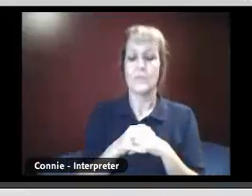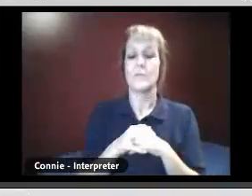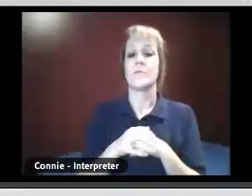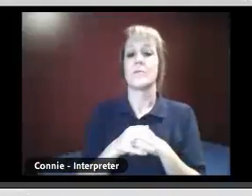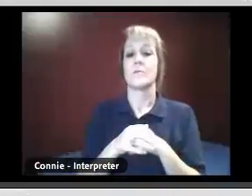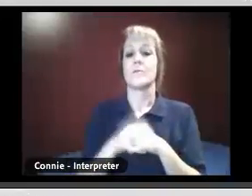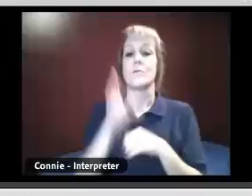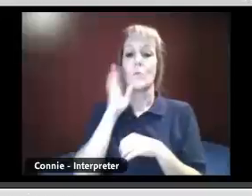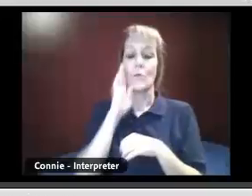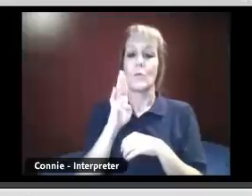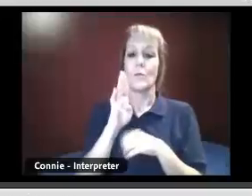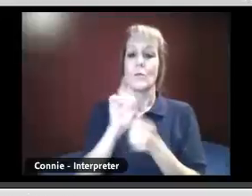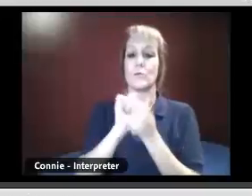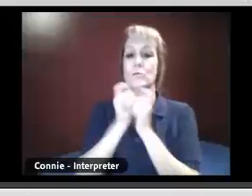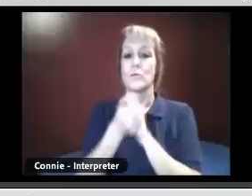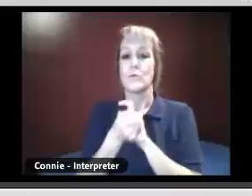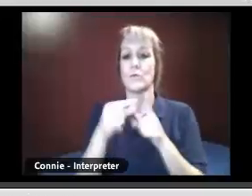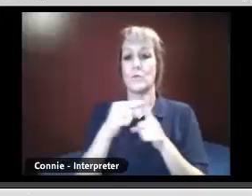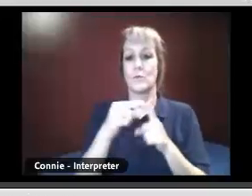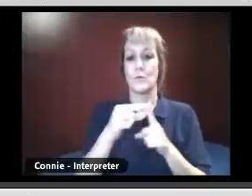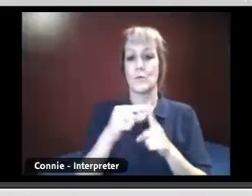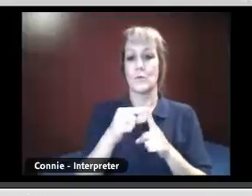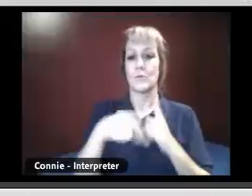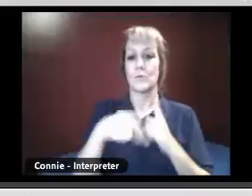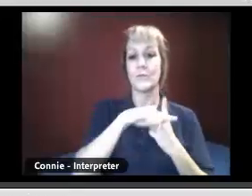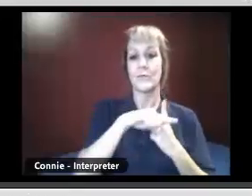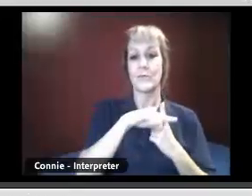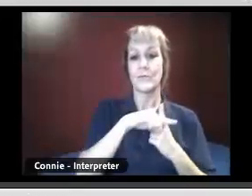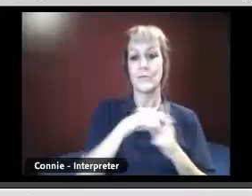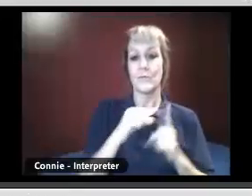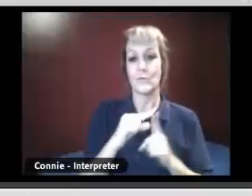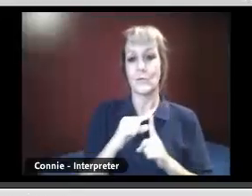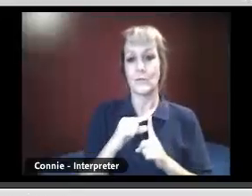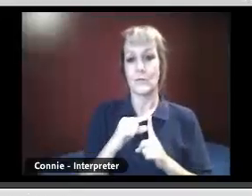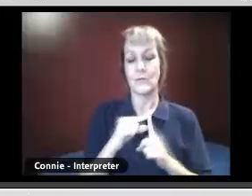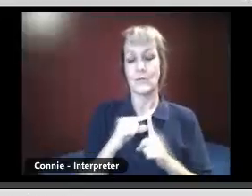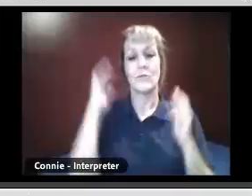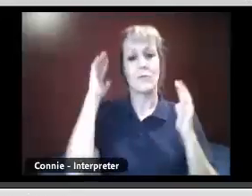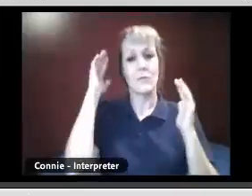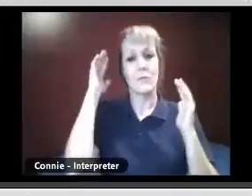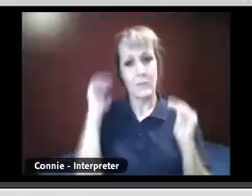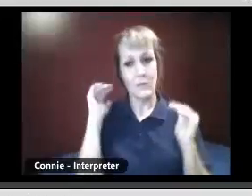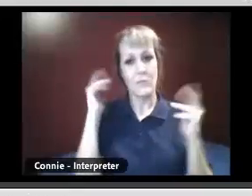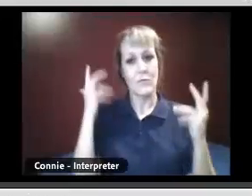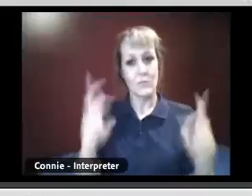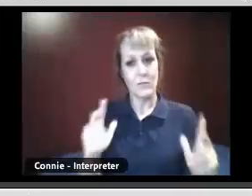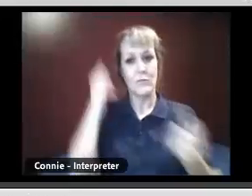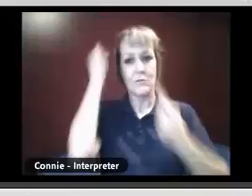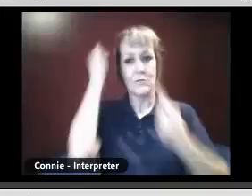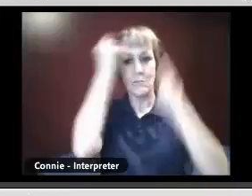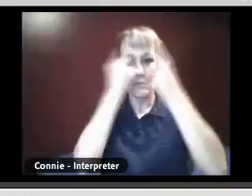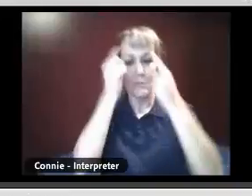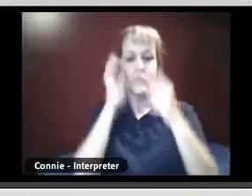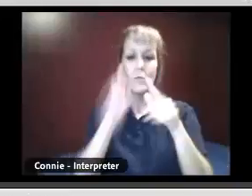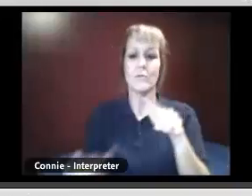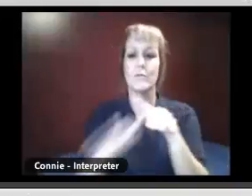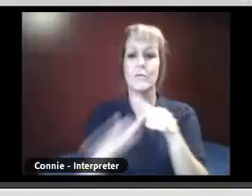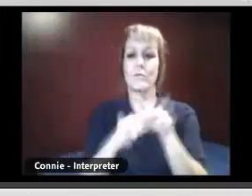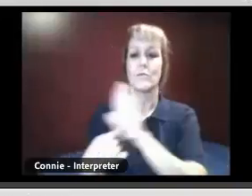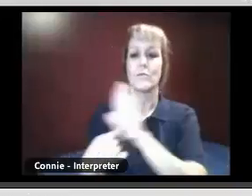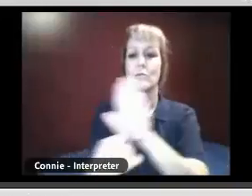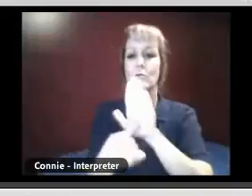putting constructive words in our minds in the hopes that what we're already putting in our minds comes through in our behavior.